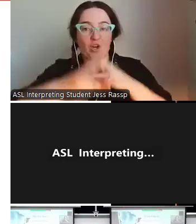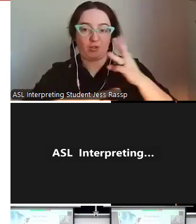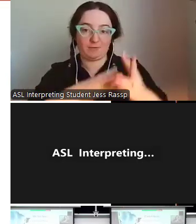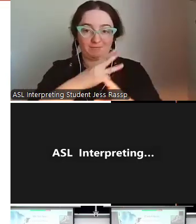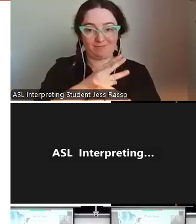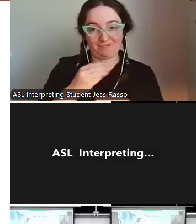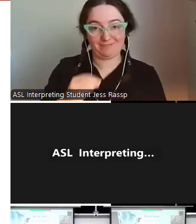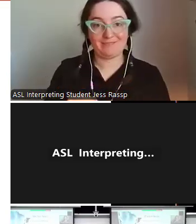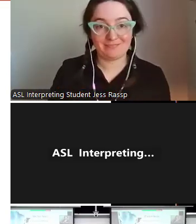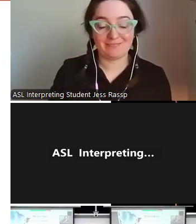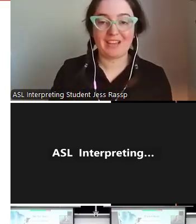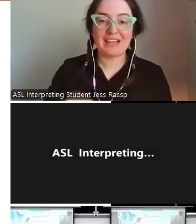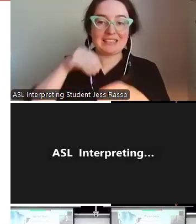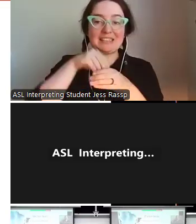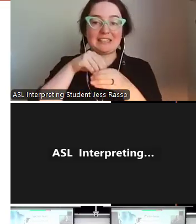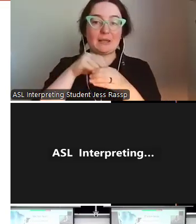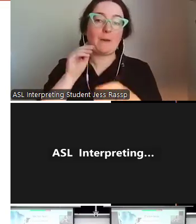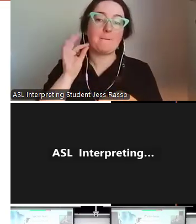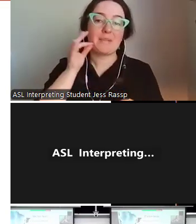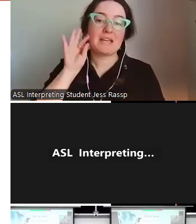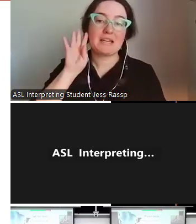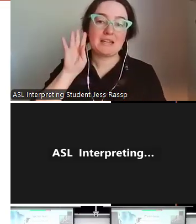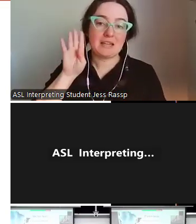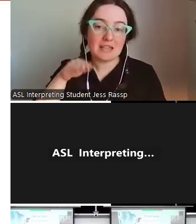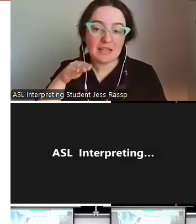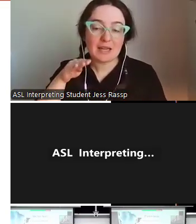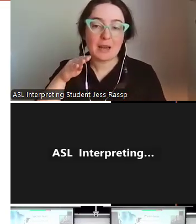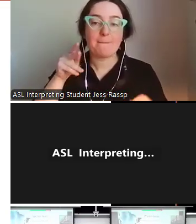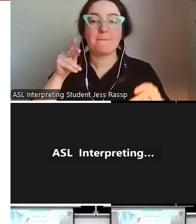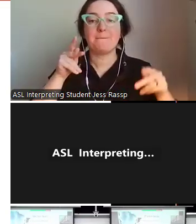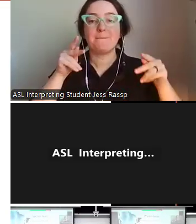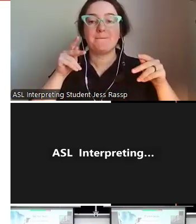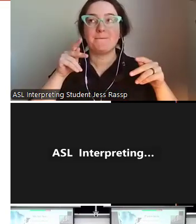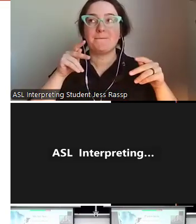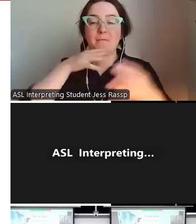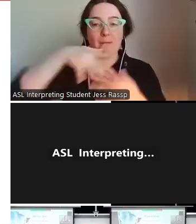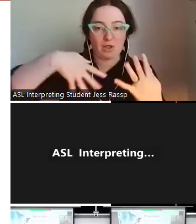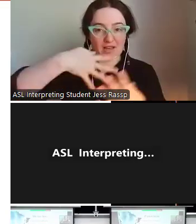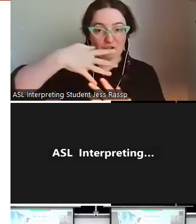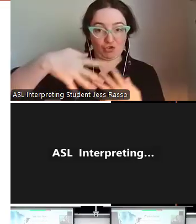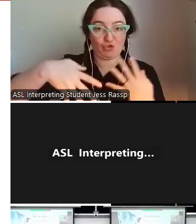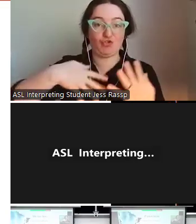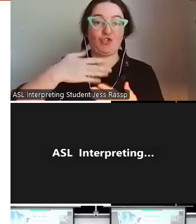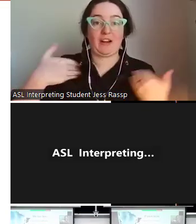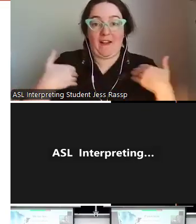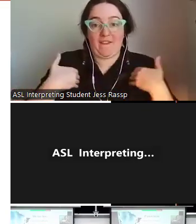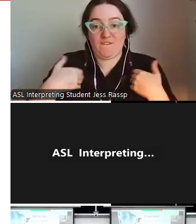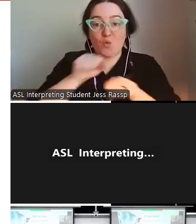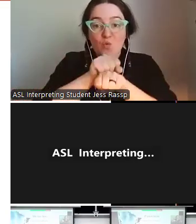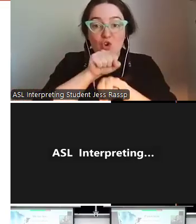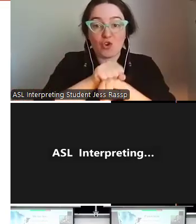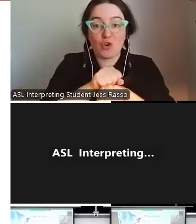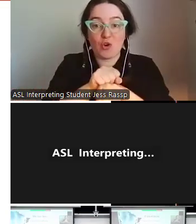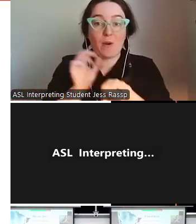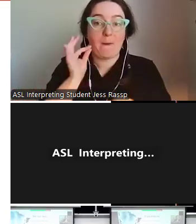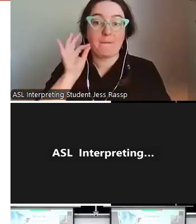bee, we have the worker bees, and the worker bees, they are the non-reproductive